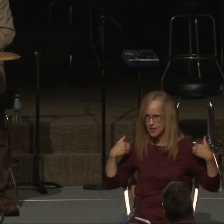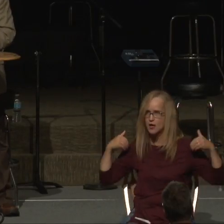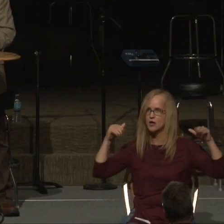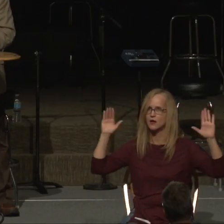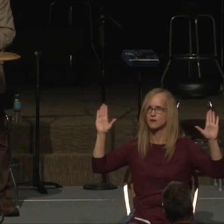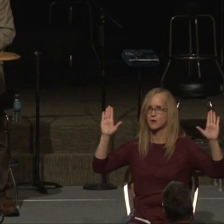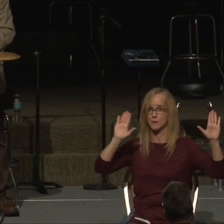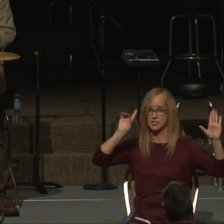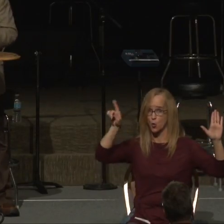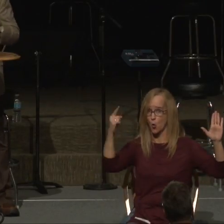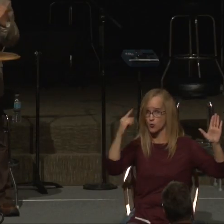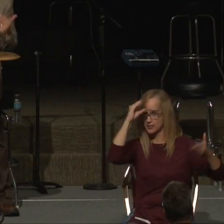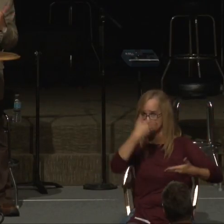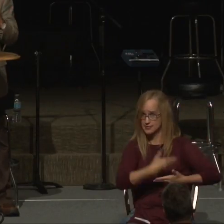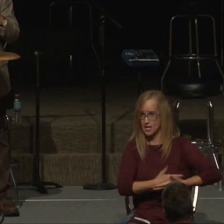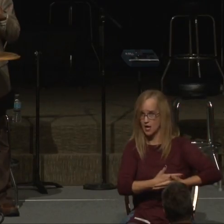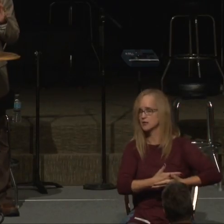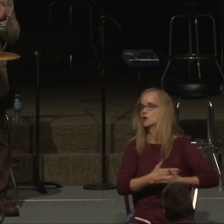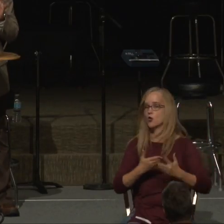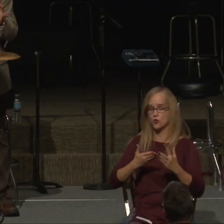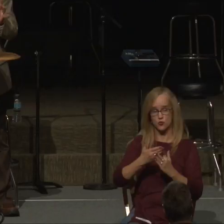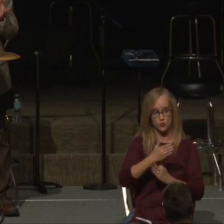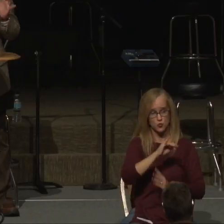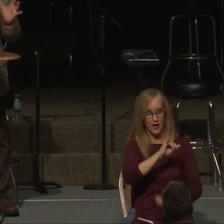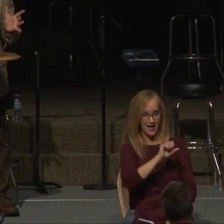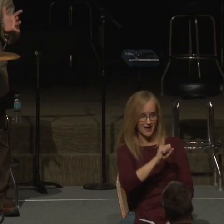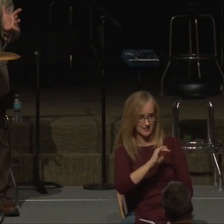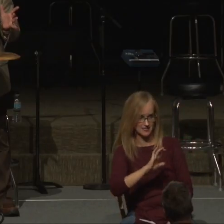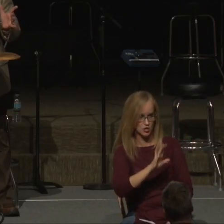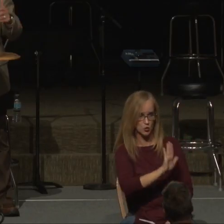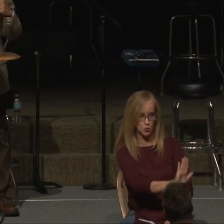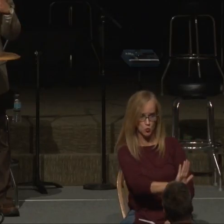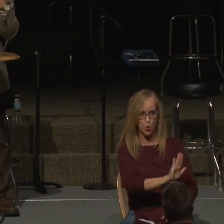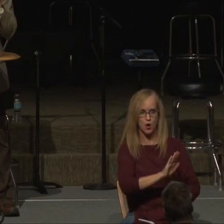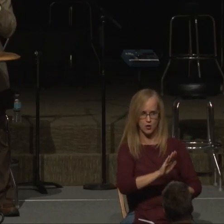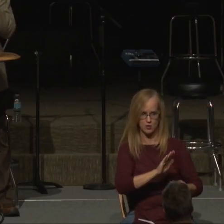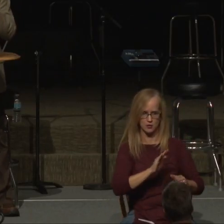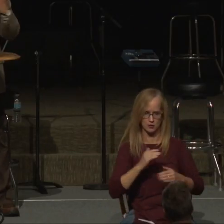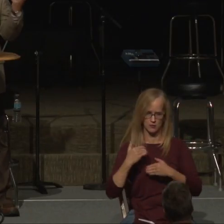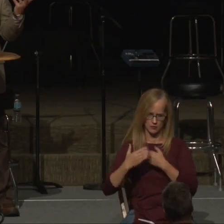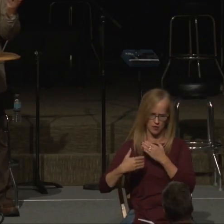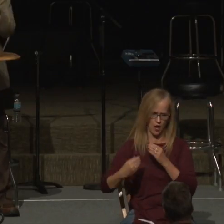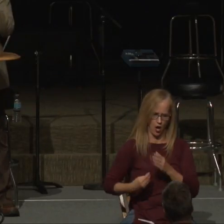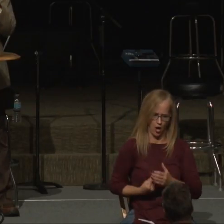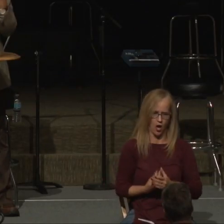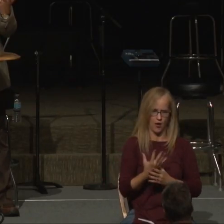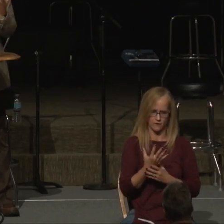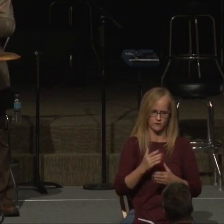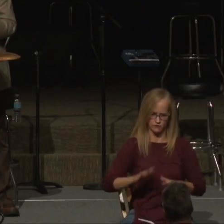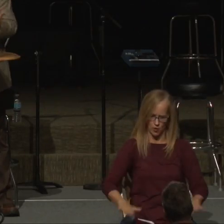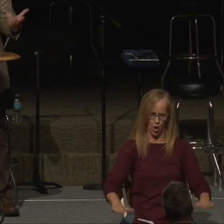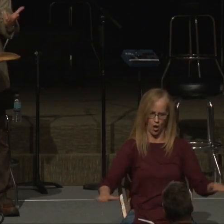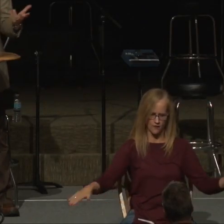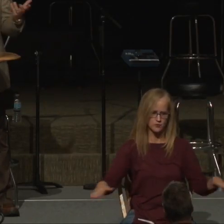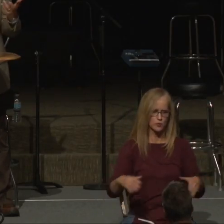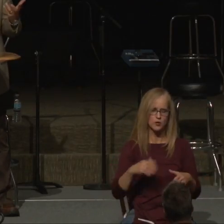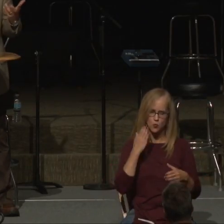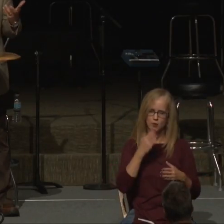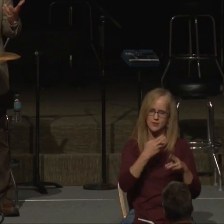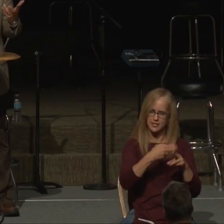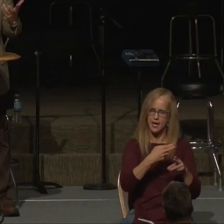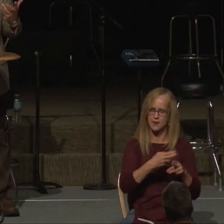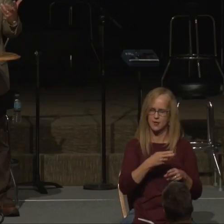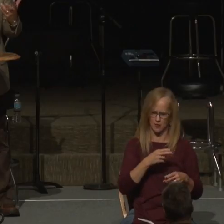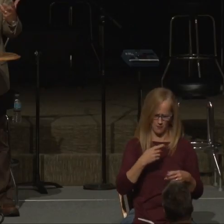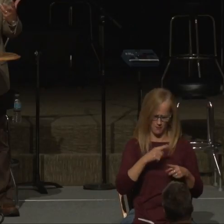his only son, of whom it is said, through Isaac shall your offspring be named. And how can offspring come if the one you're being given is